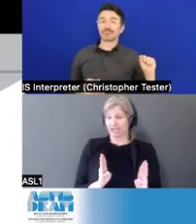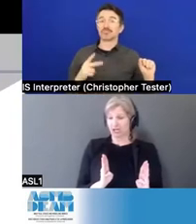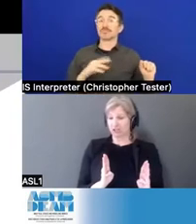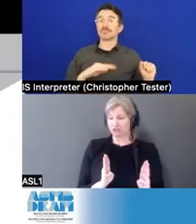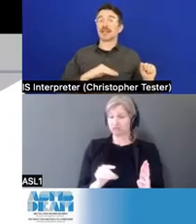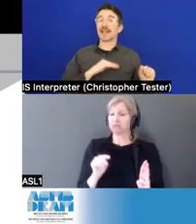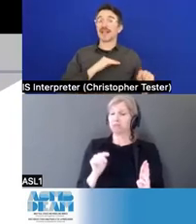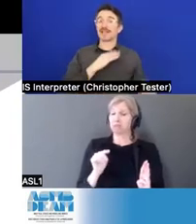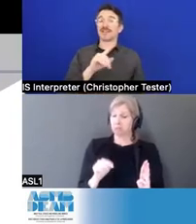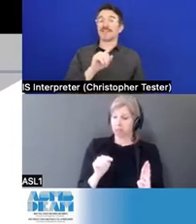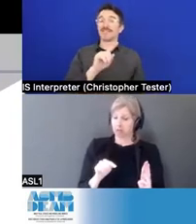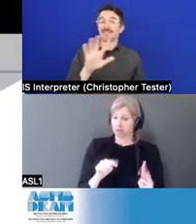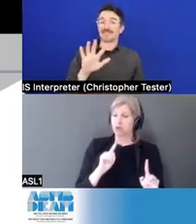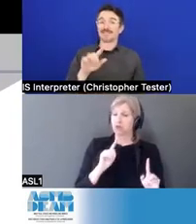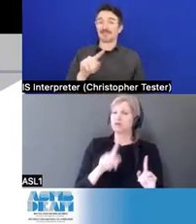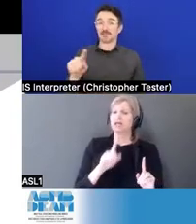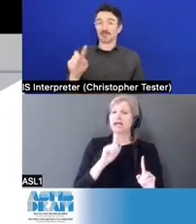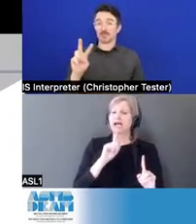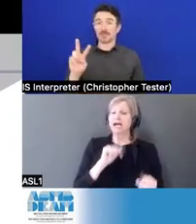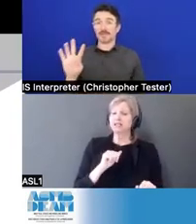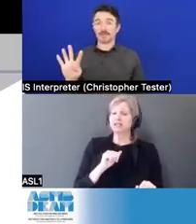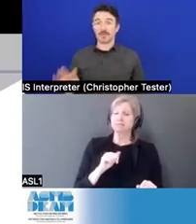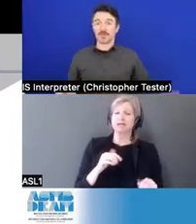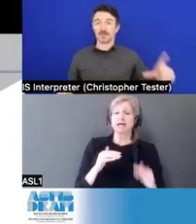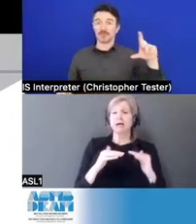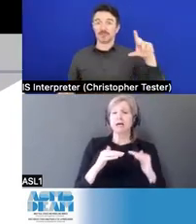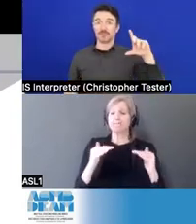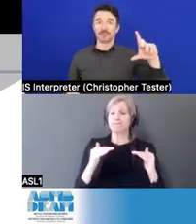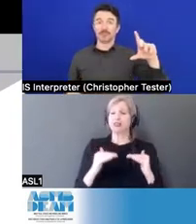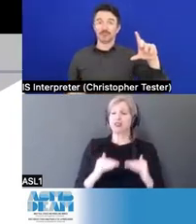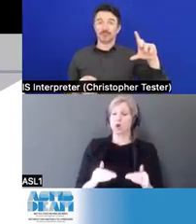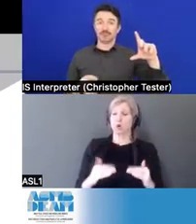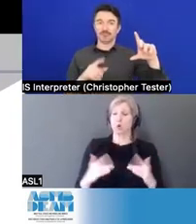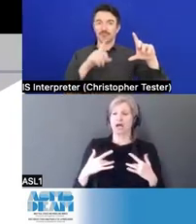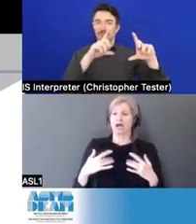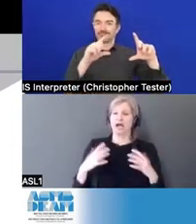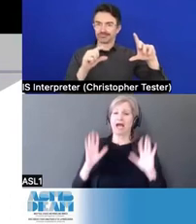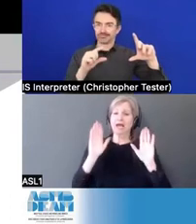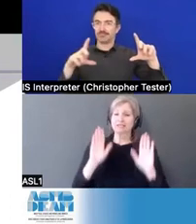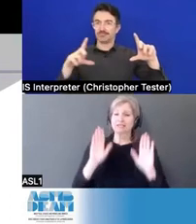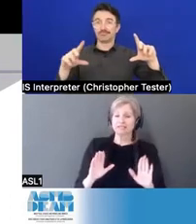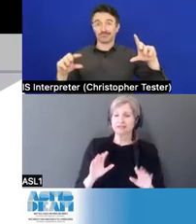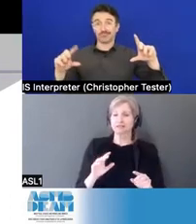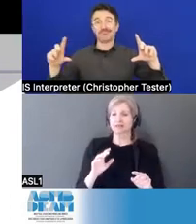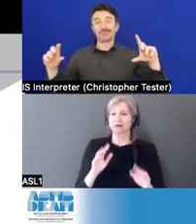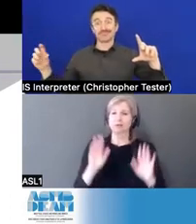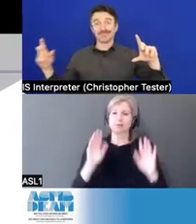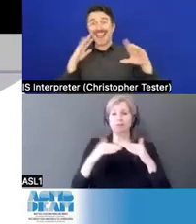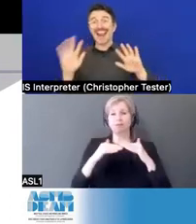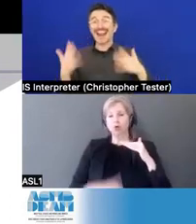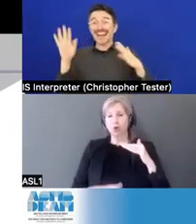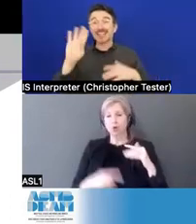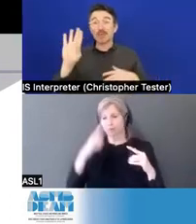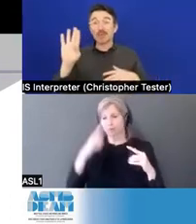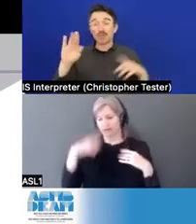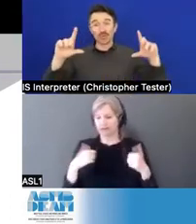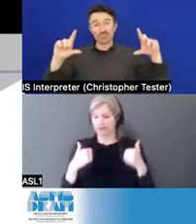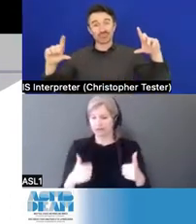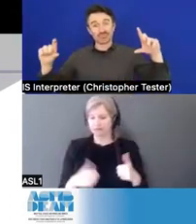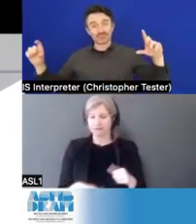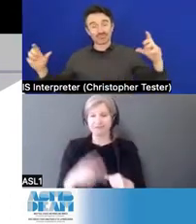certainly reported less excellent or very good mental health. You can see that the light blue bar is